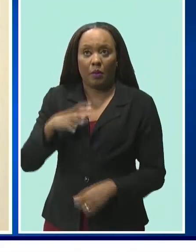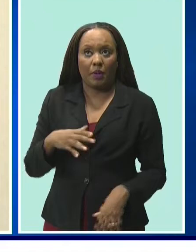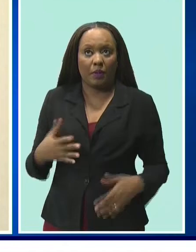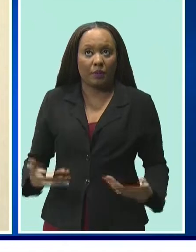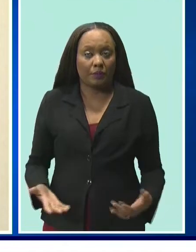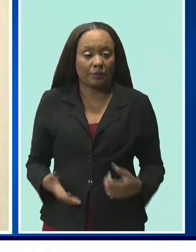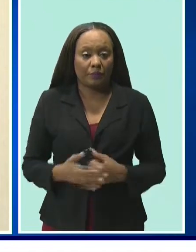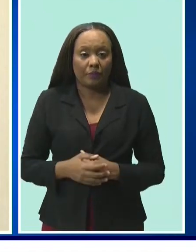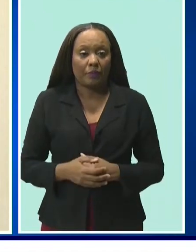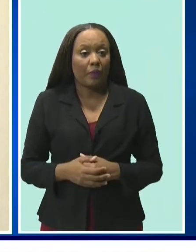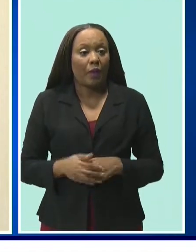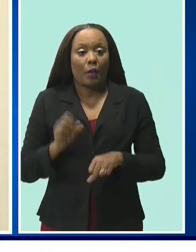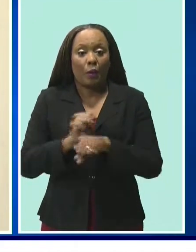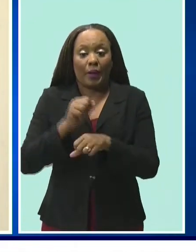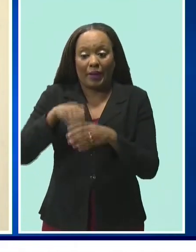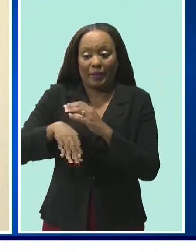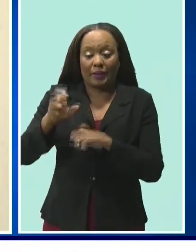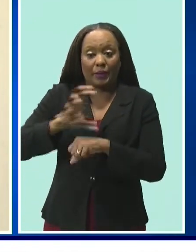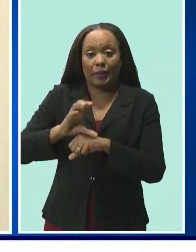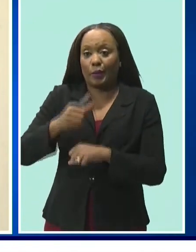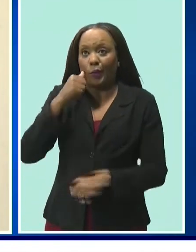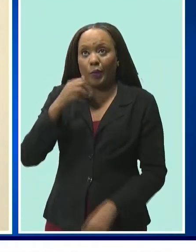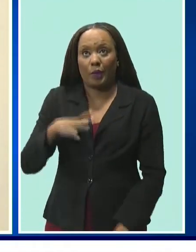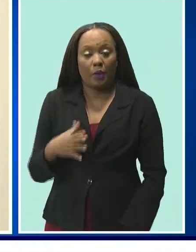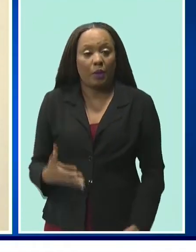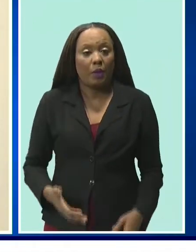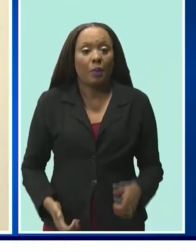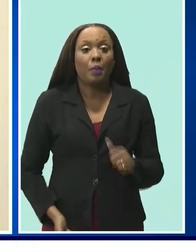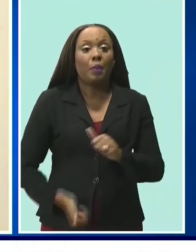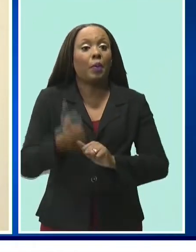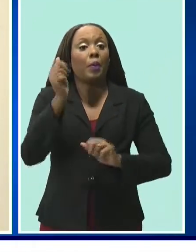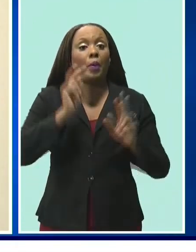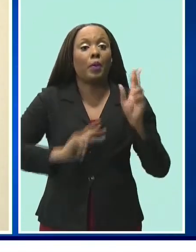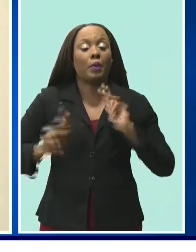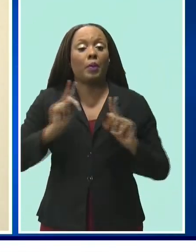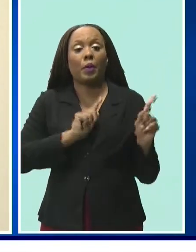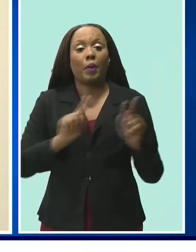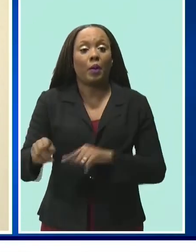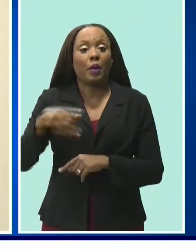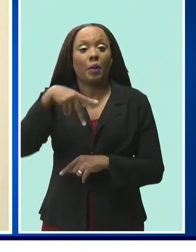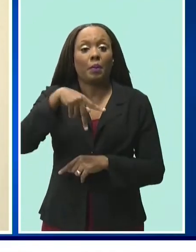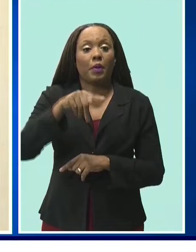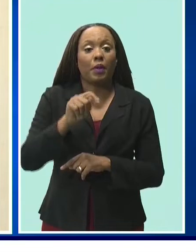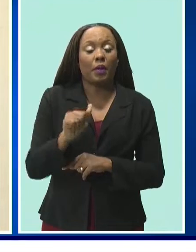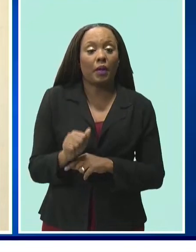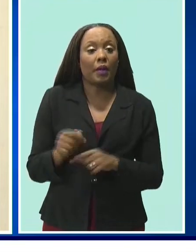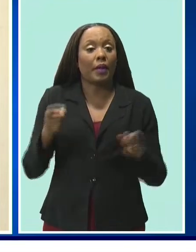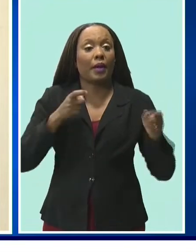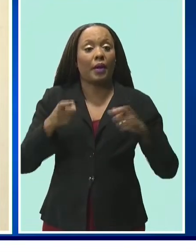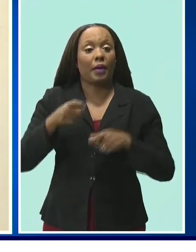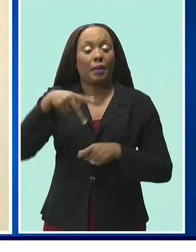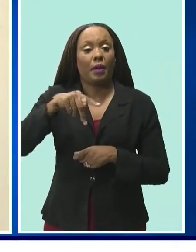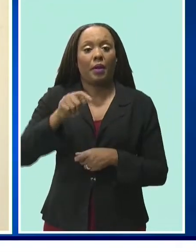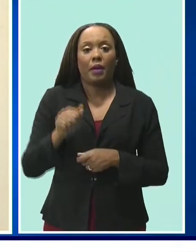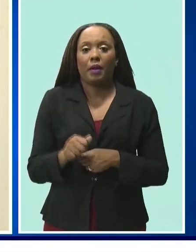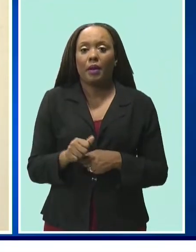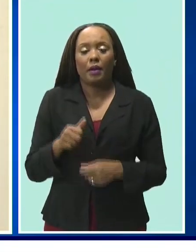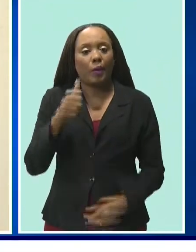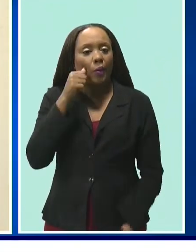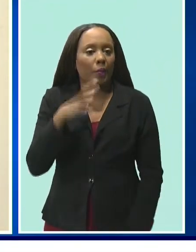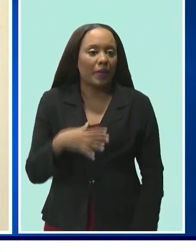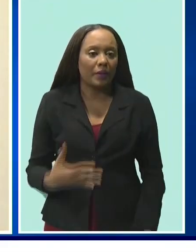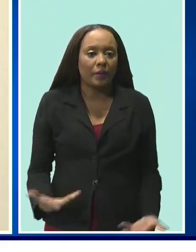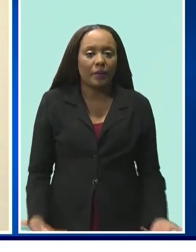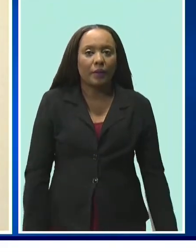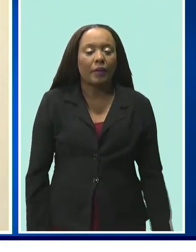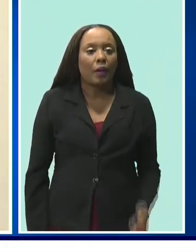church is being done by women anyhow. And the majority of those attending PTA and managing the PTA are women. And